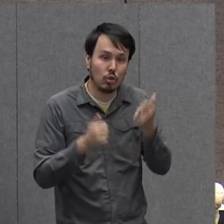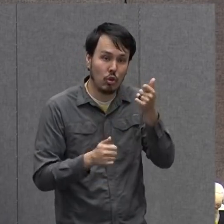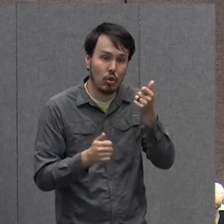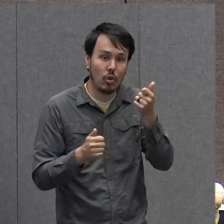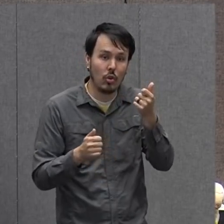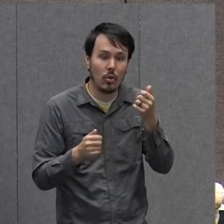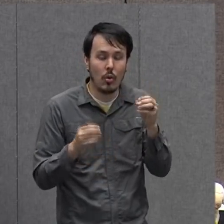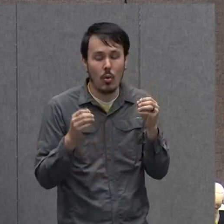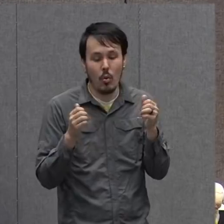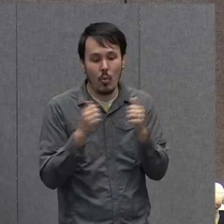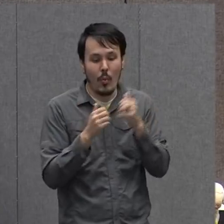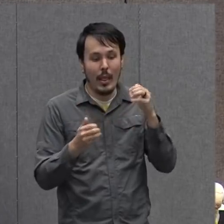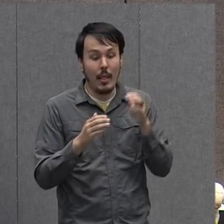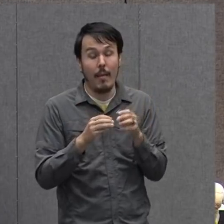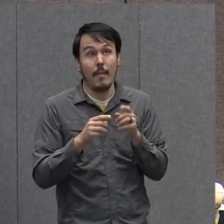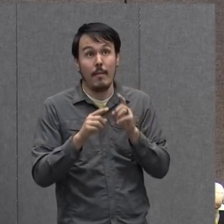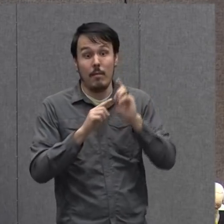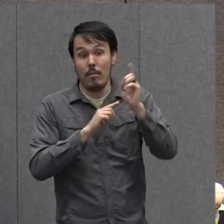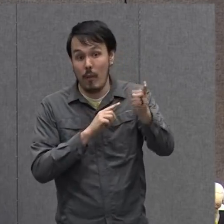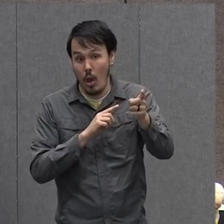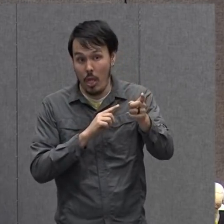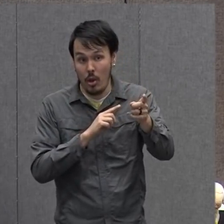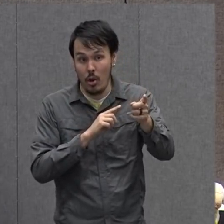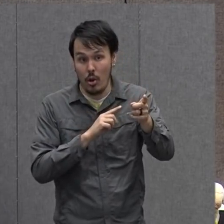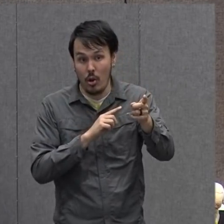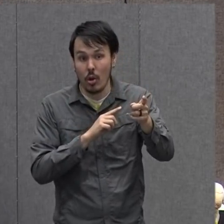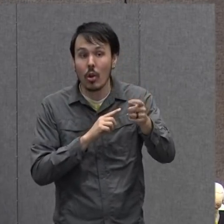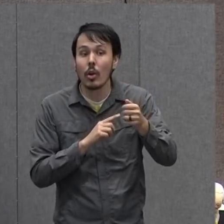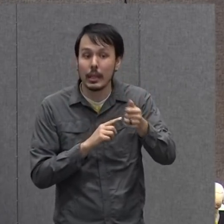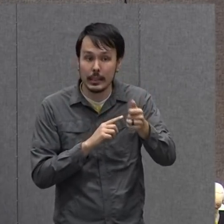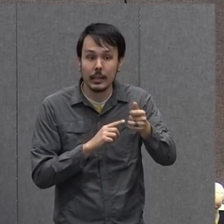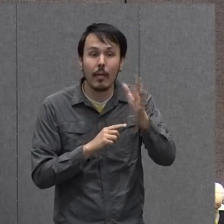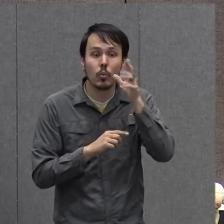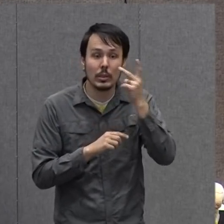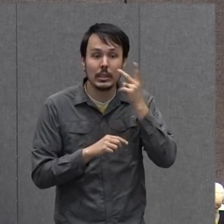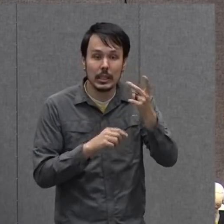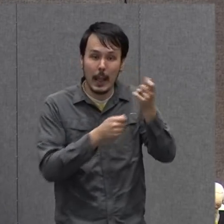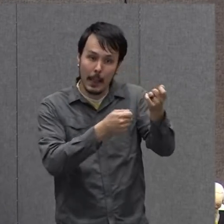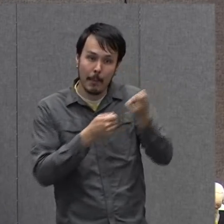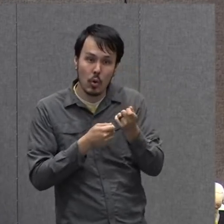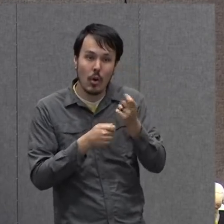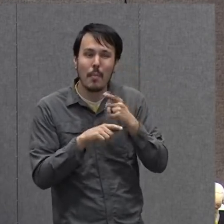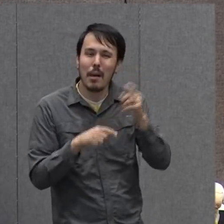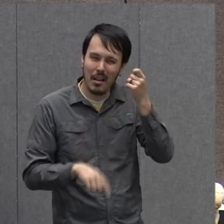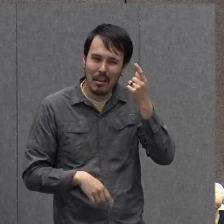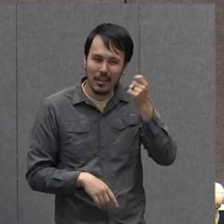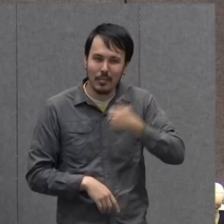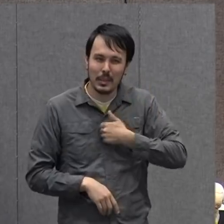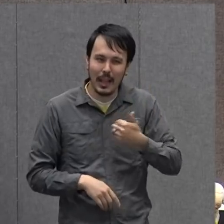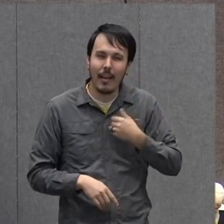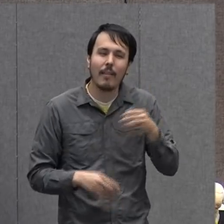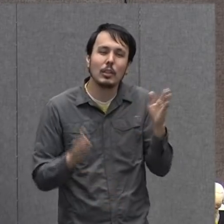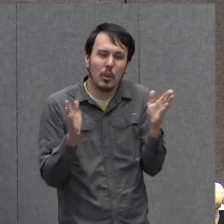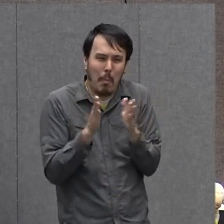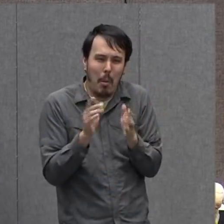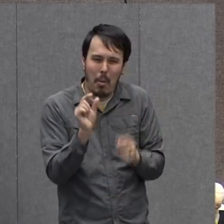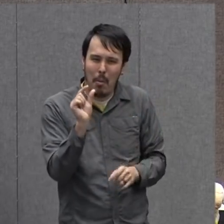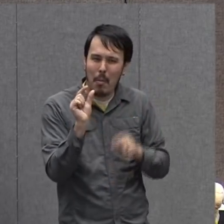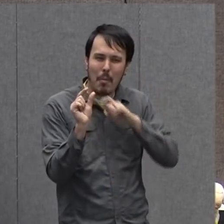How is it that anywhere I'm on Earth, gravity is always